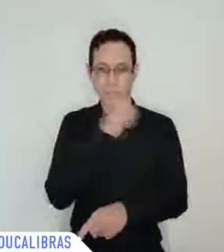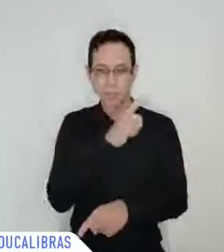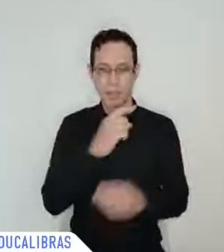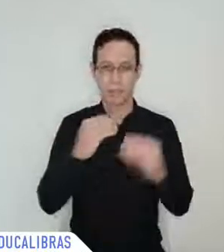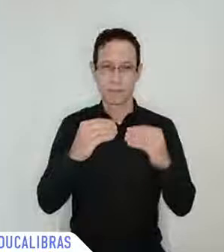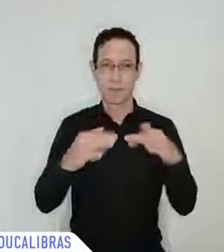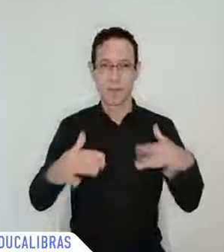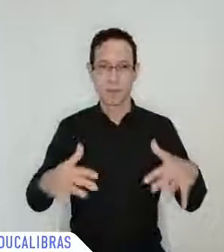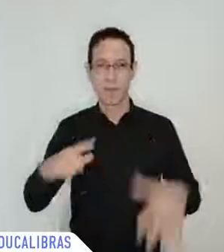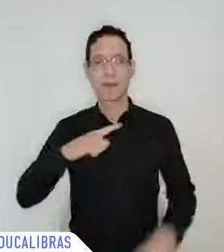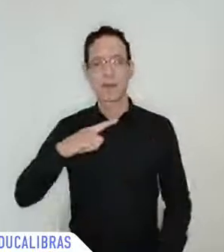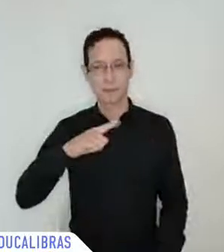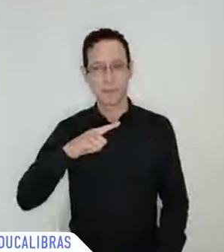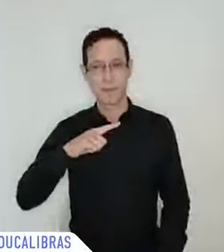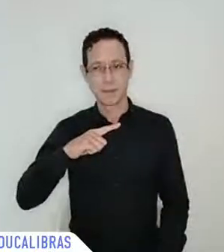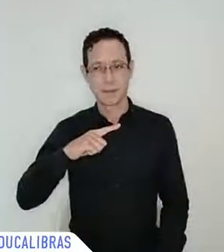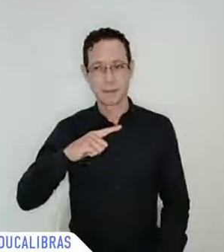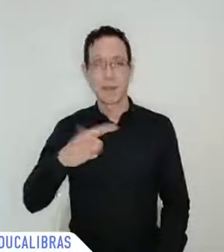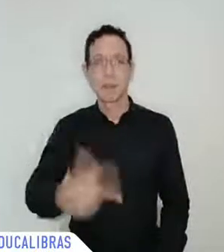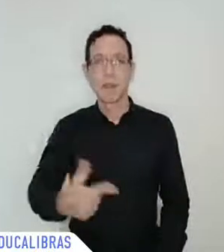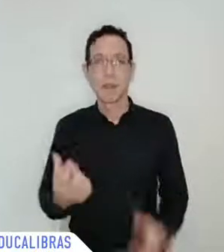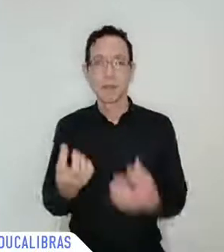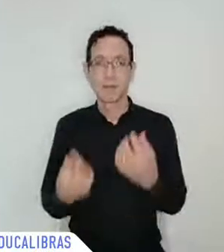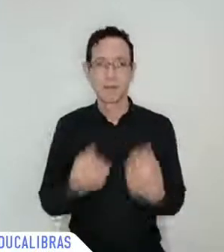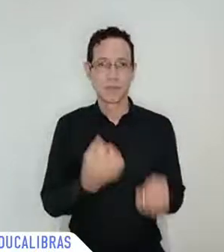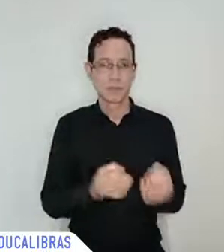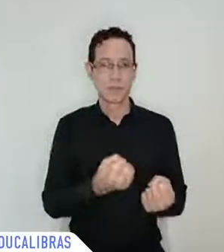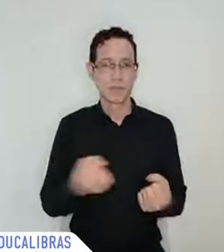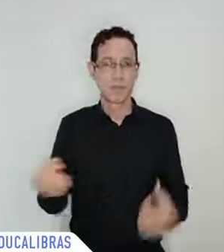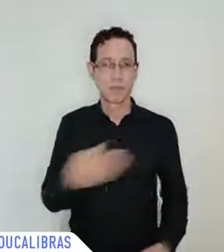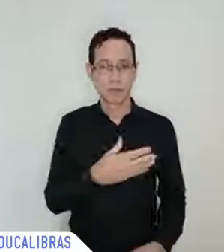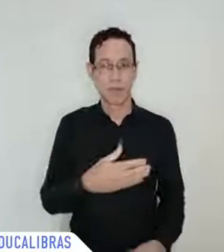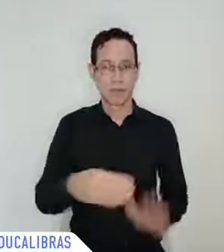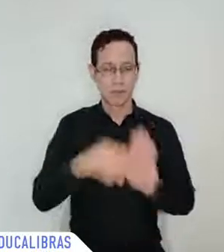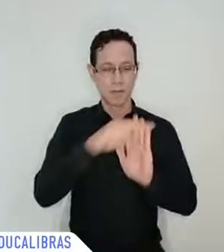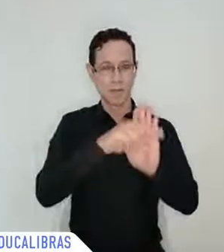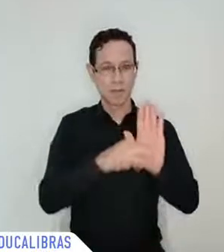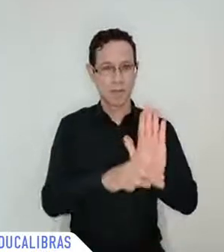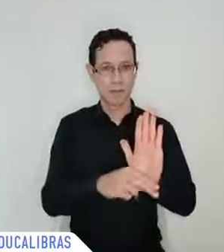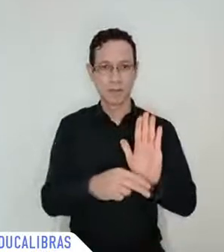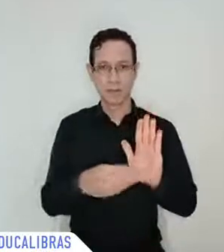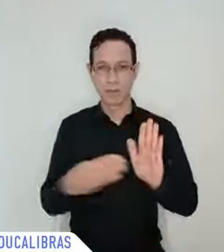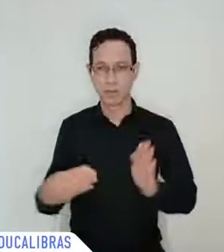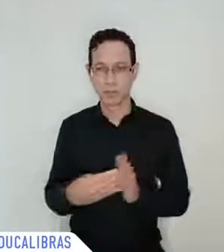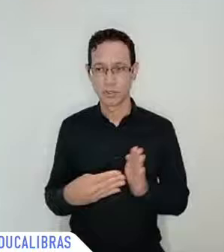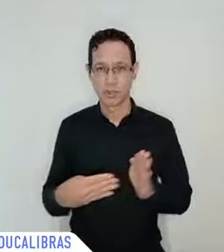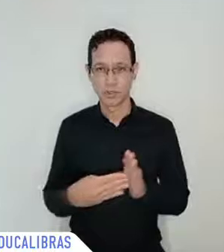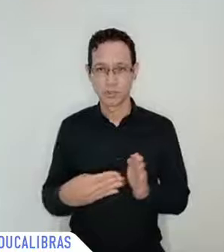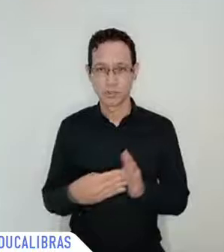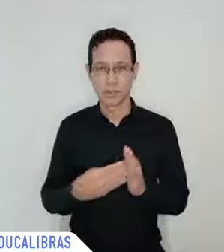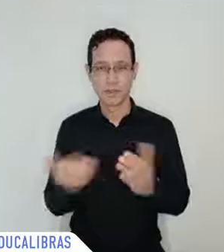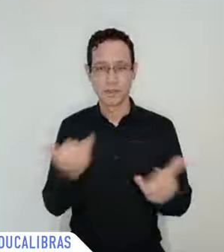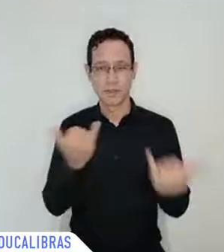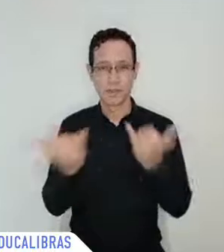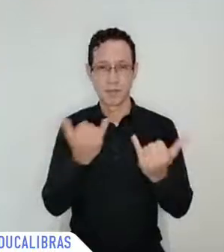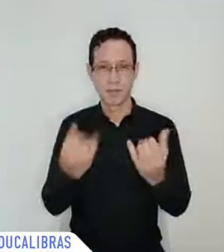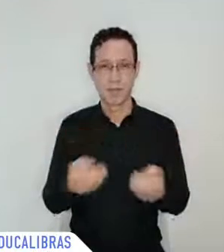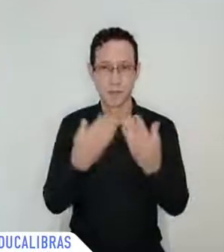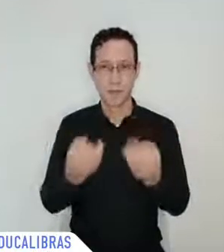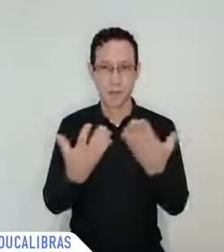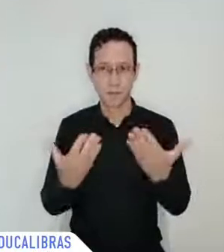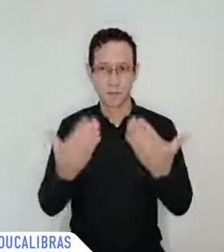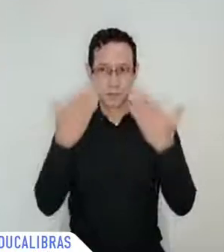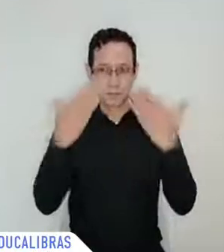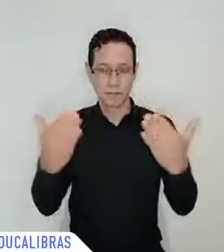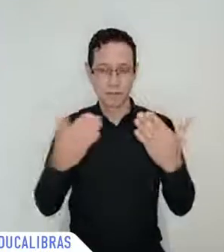and all the problem with the lack of true information and the dissemination of fake news.